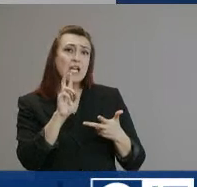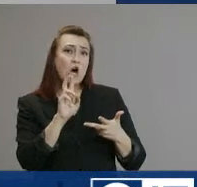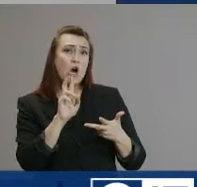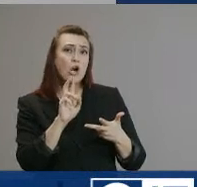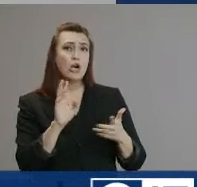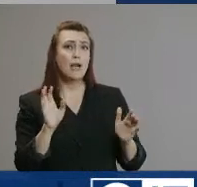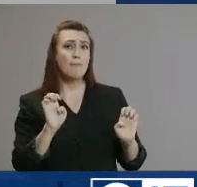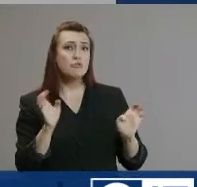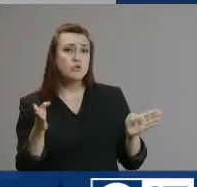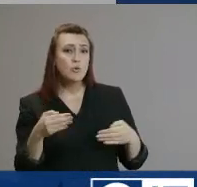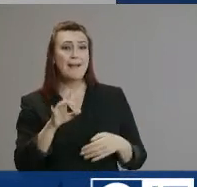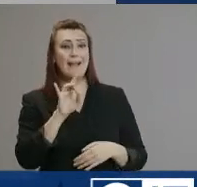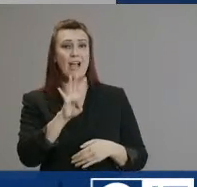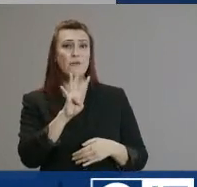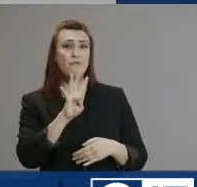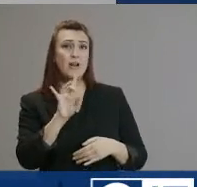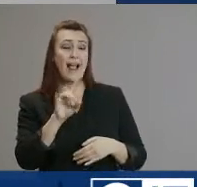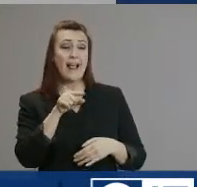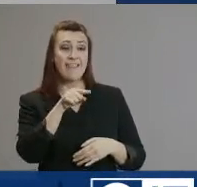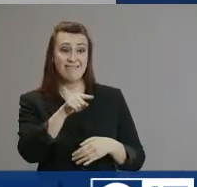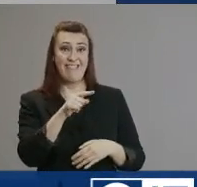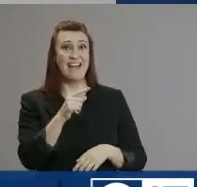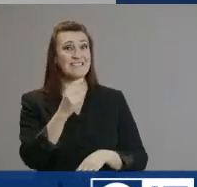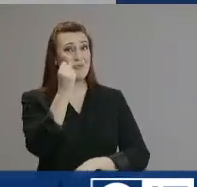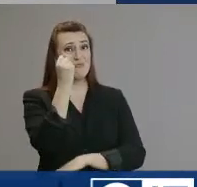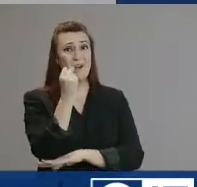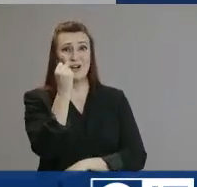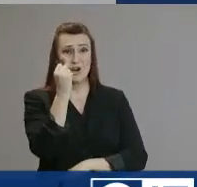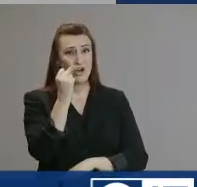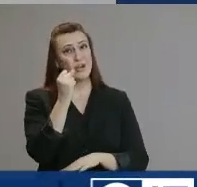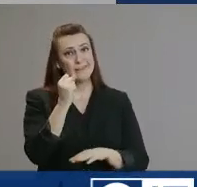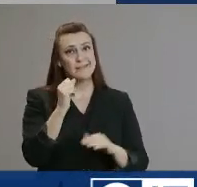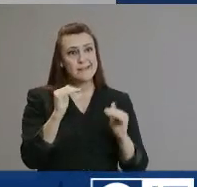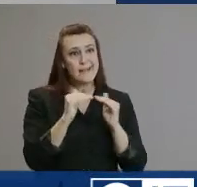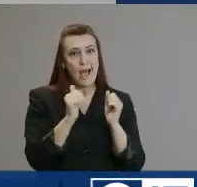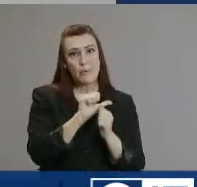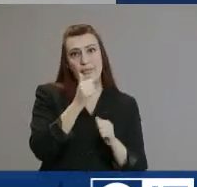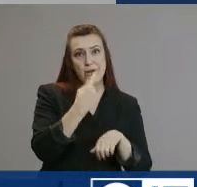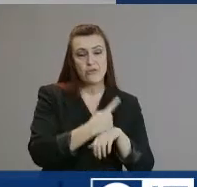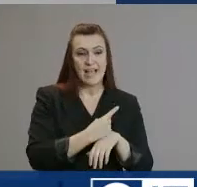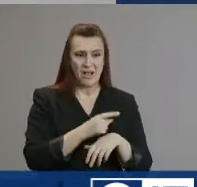848. That tied the record. Are these numbers the facts?